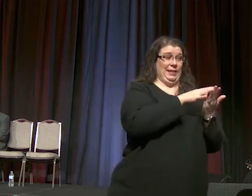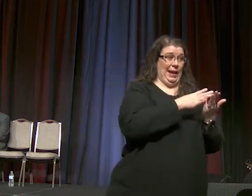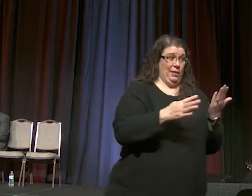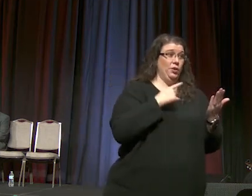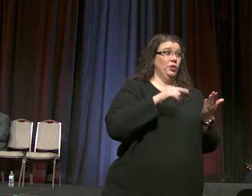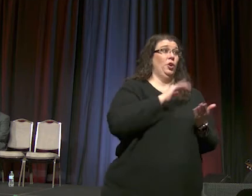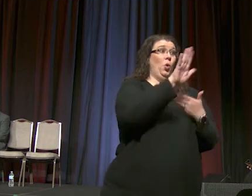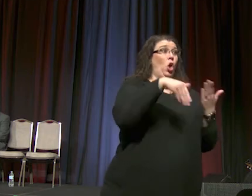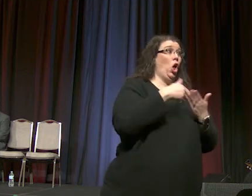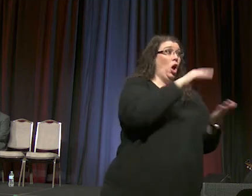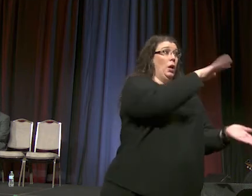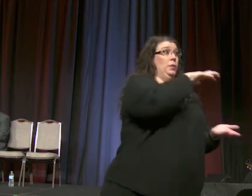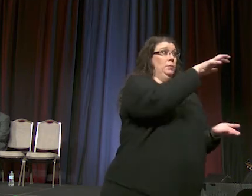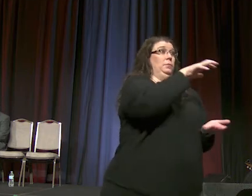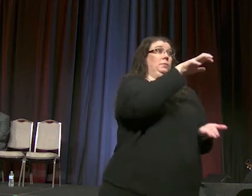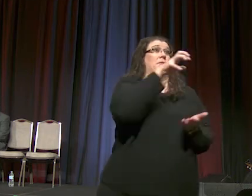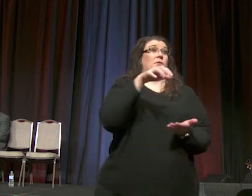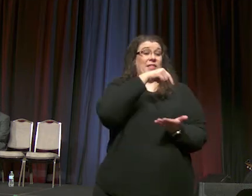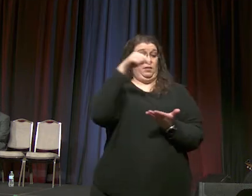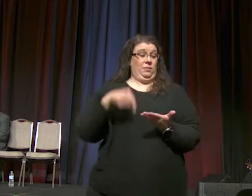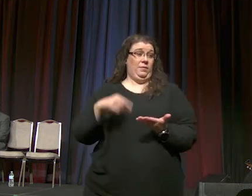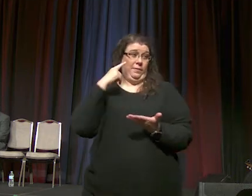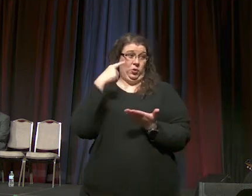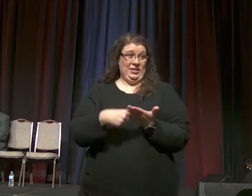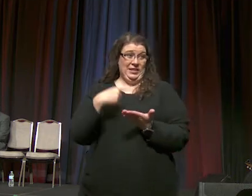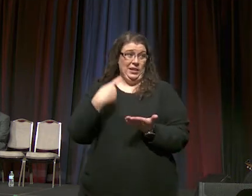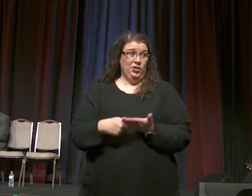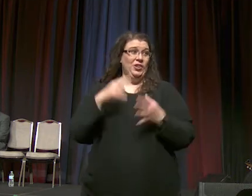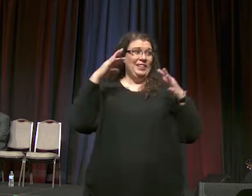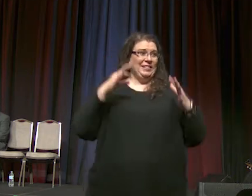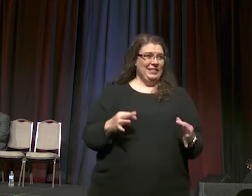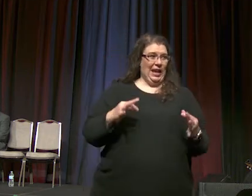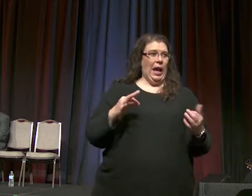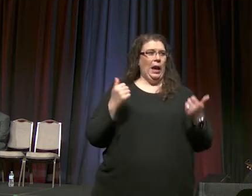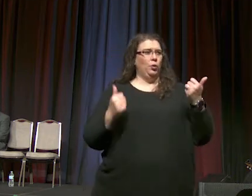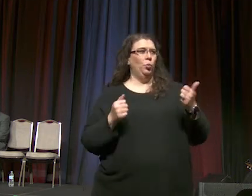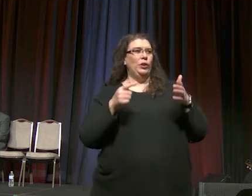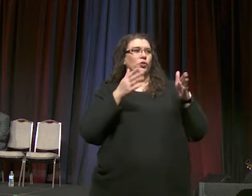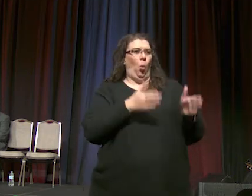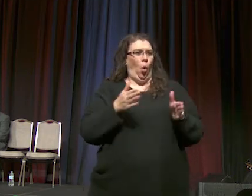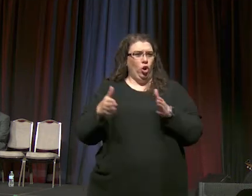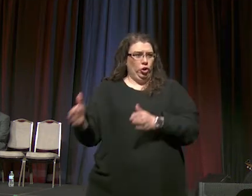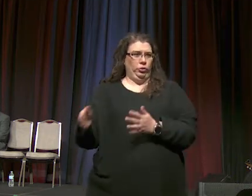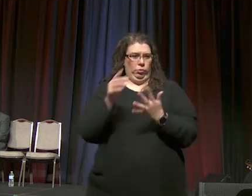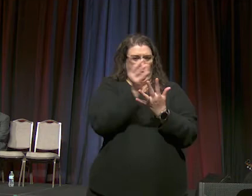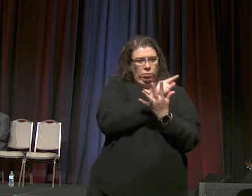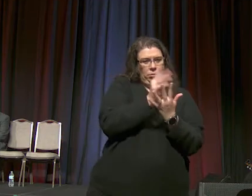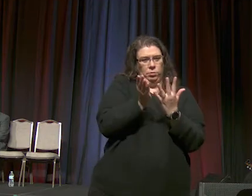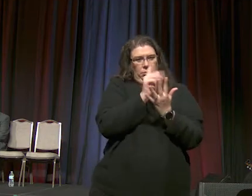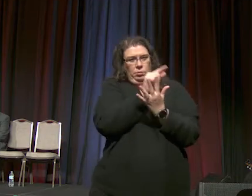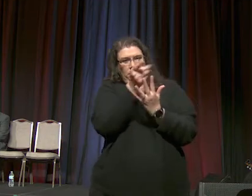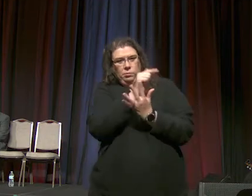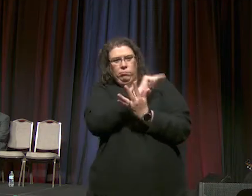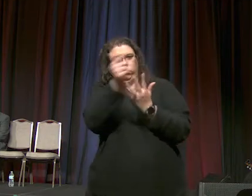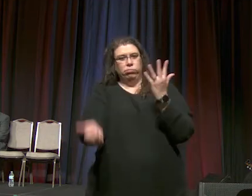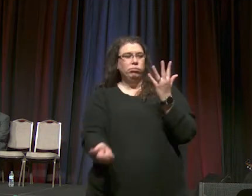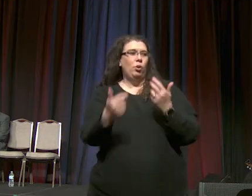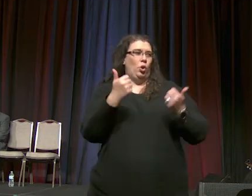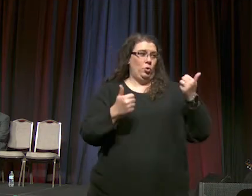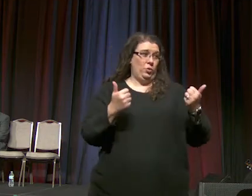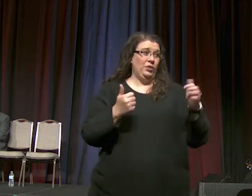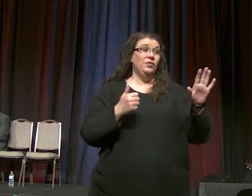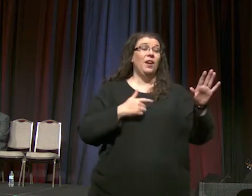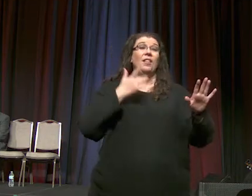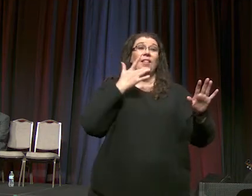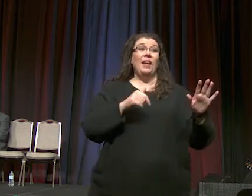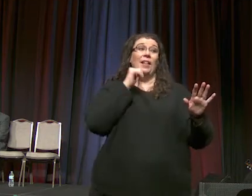the items that are available for discussion and decide what order we're going to hear them in. Now, luckily, not all of